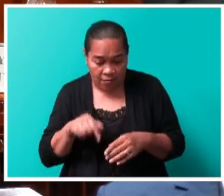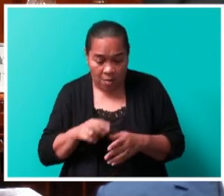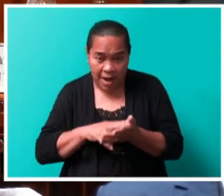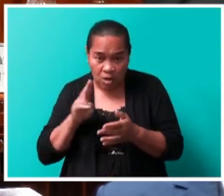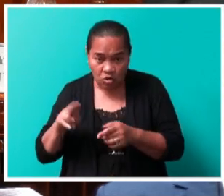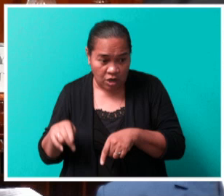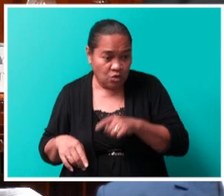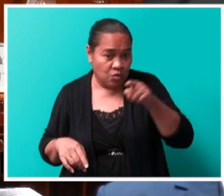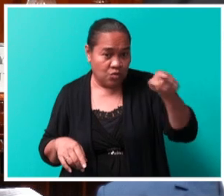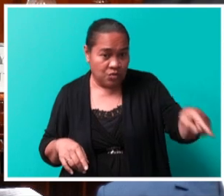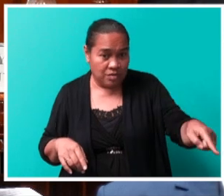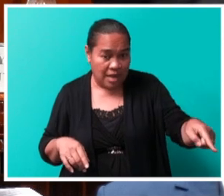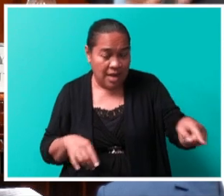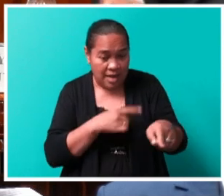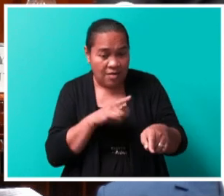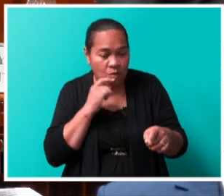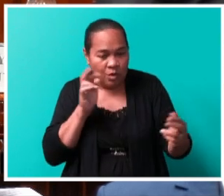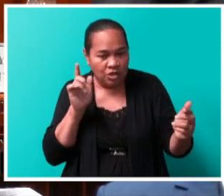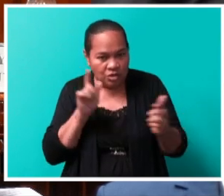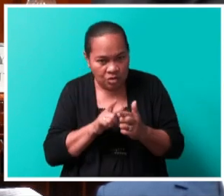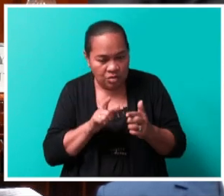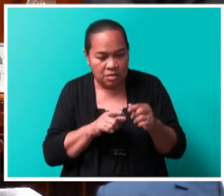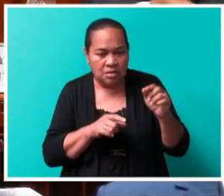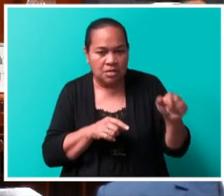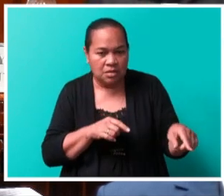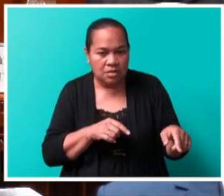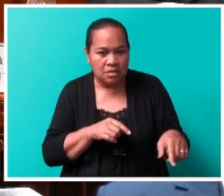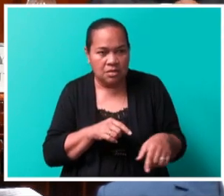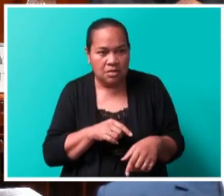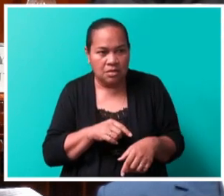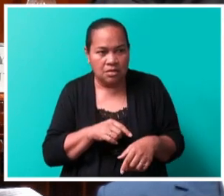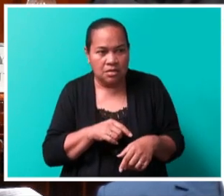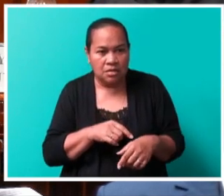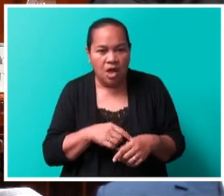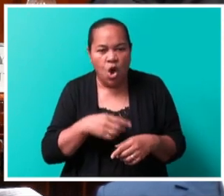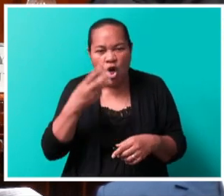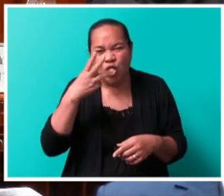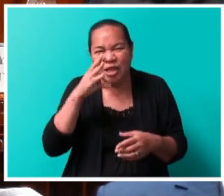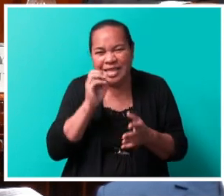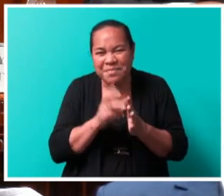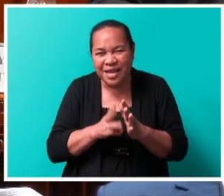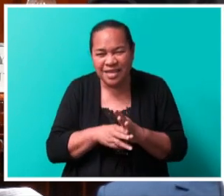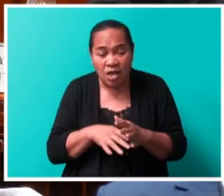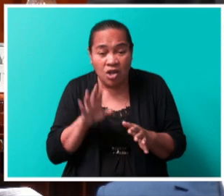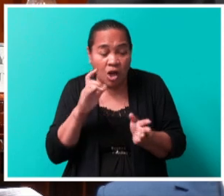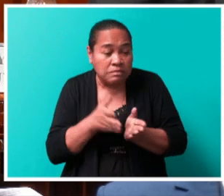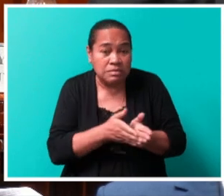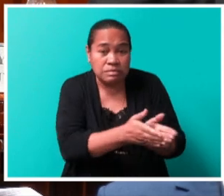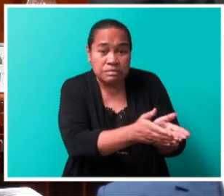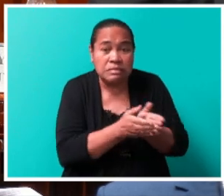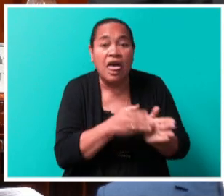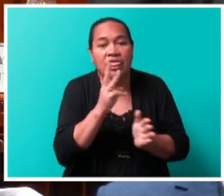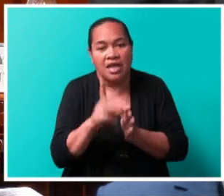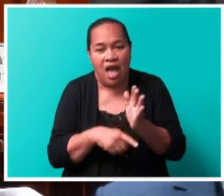Mureta will reduce travel time from 30 to 30 minutes, improving access